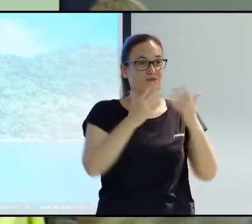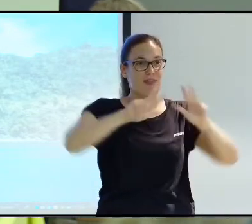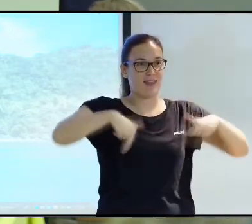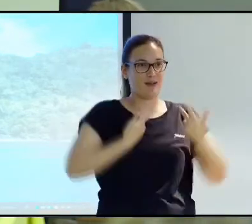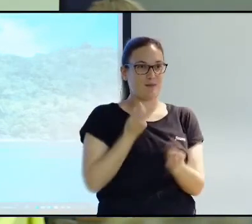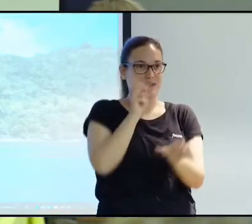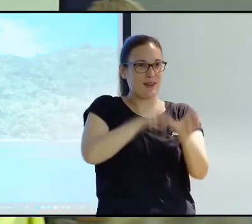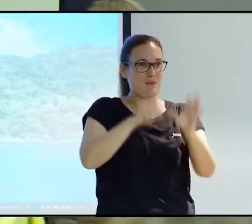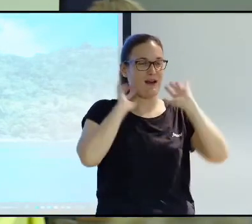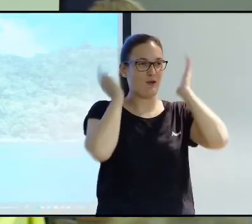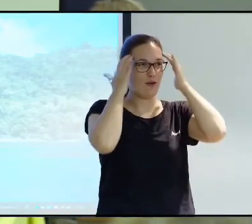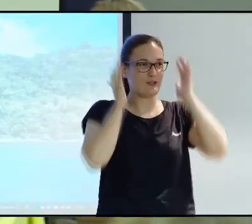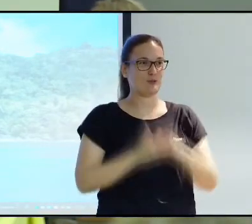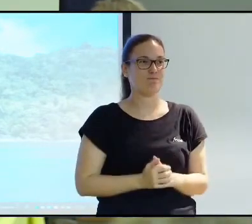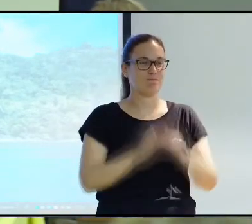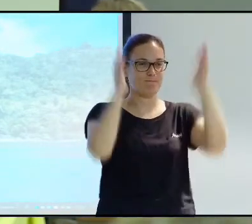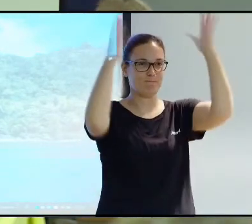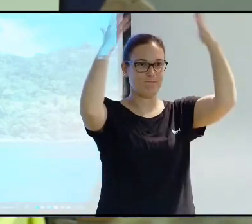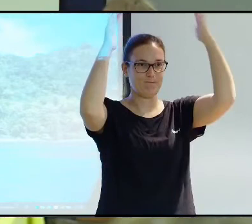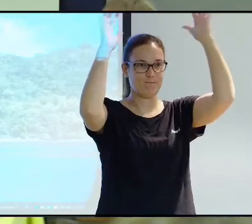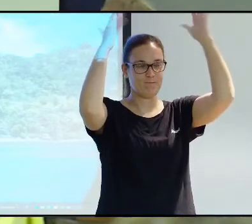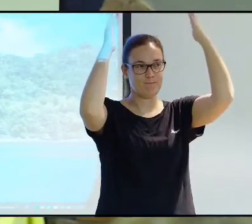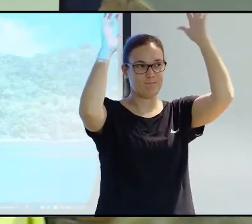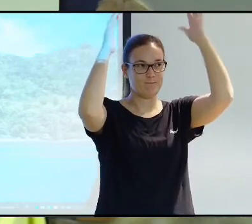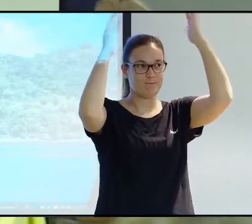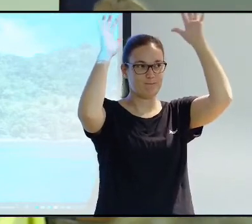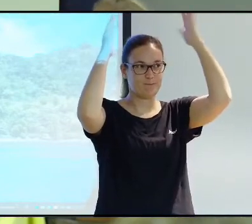having allowed me to participate in this conference.